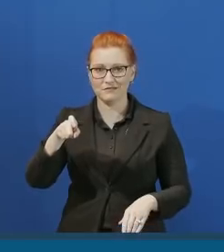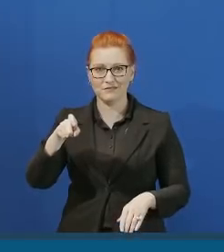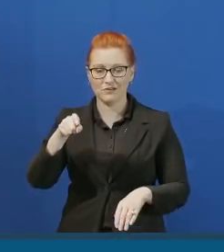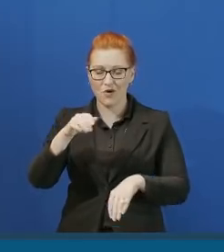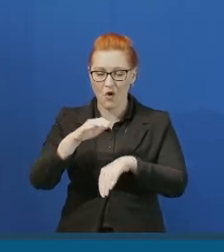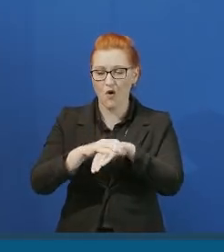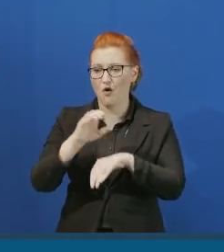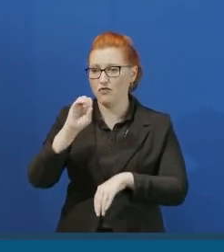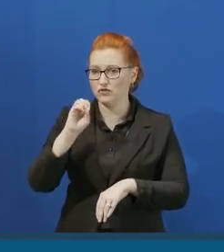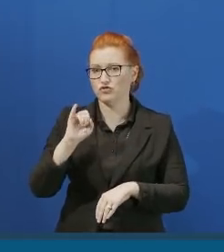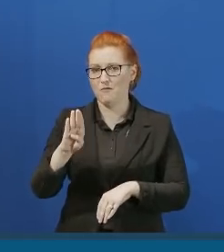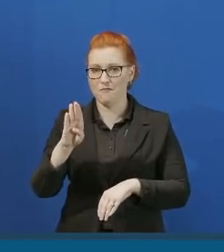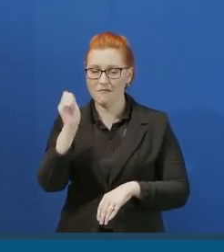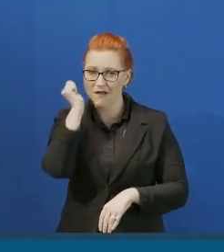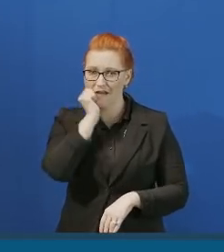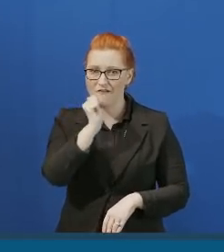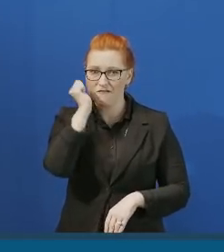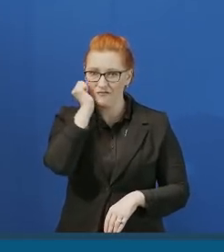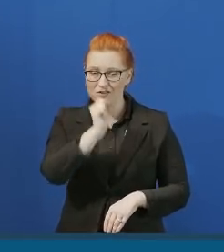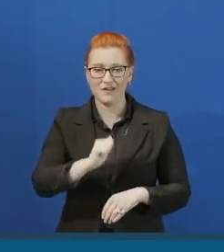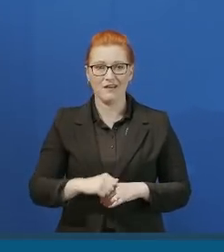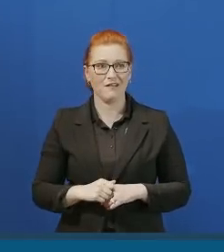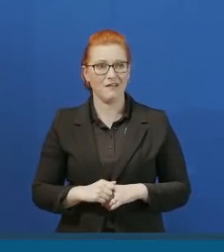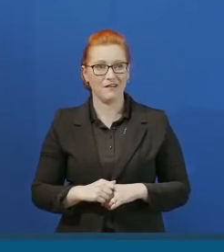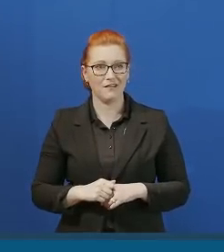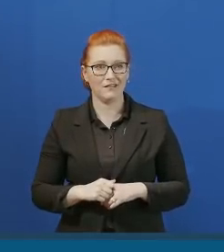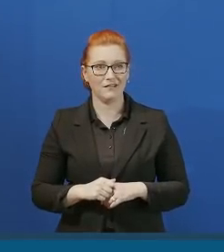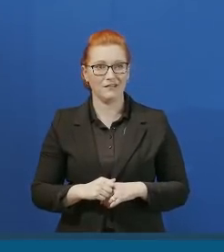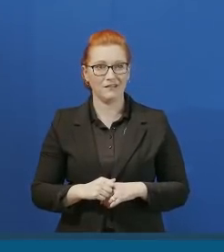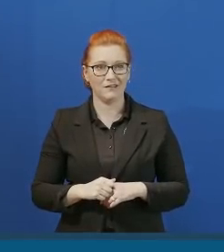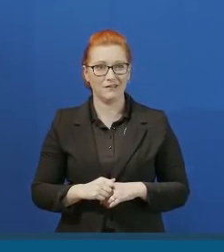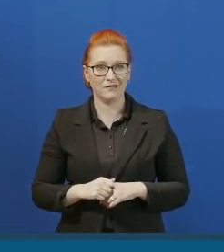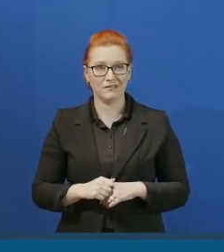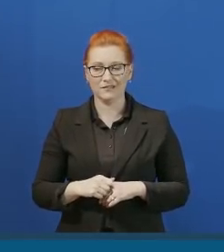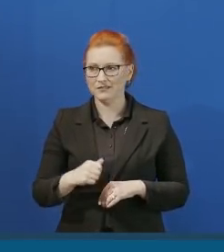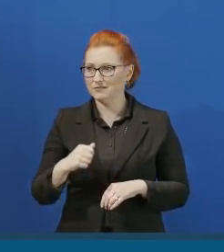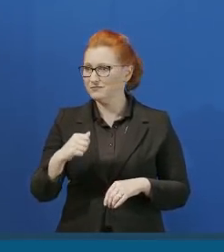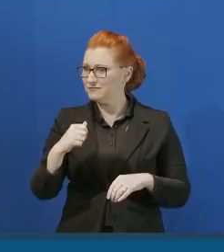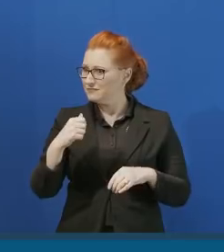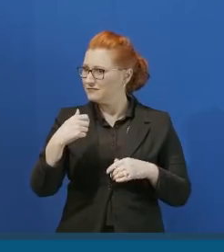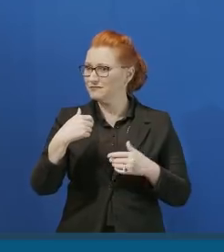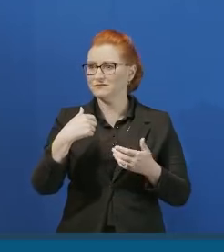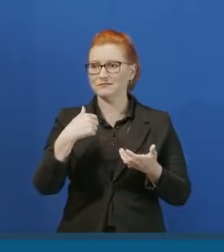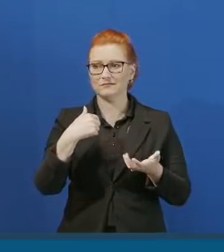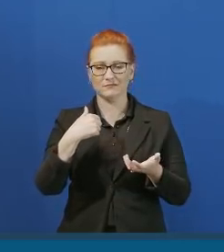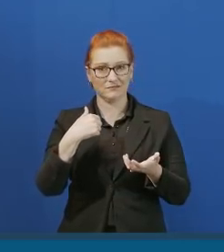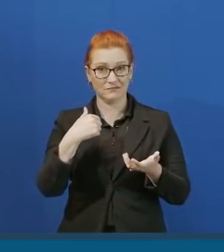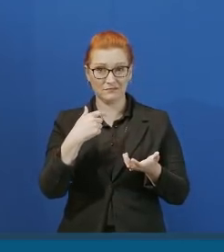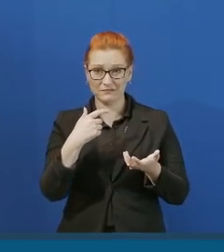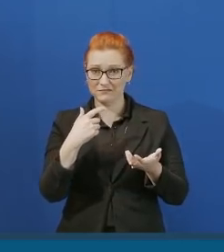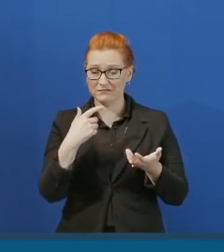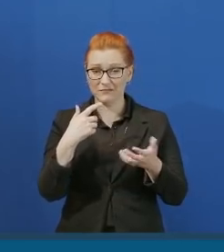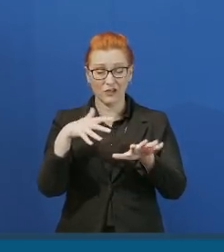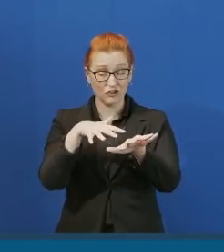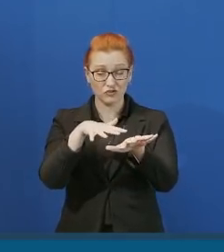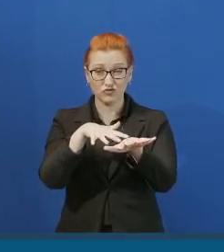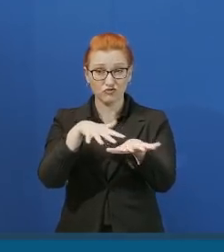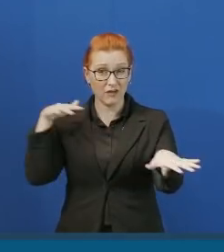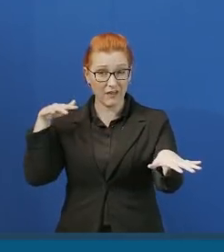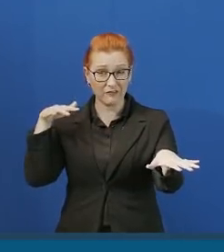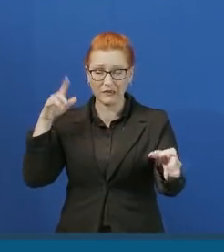The guys that drive don't speed, but they could, because there isn't much traffic. It's a